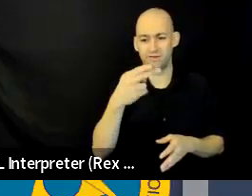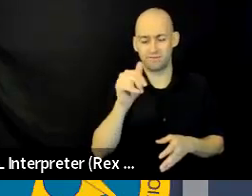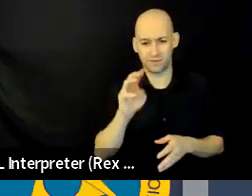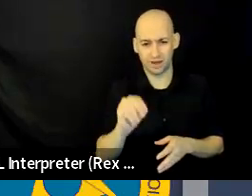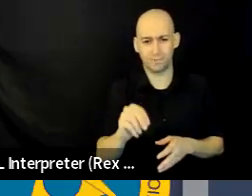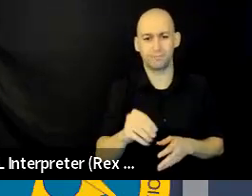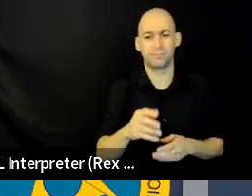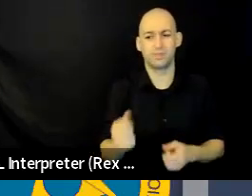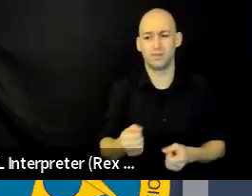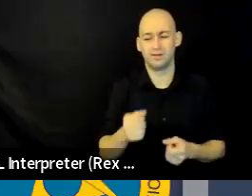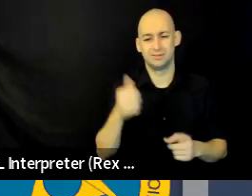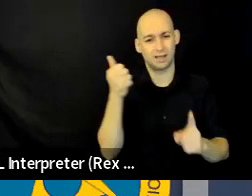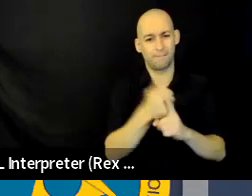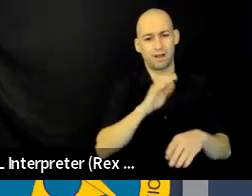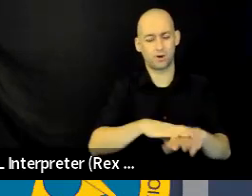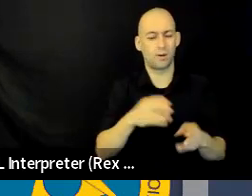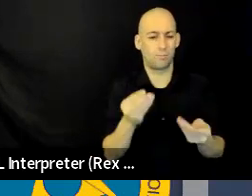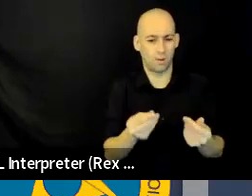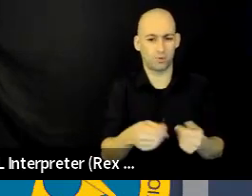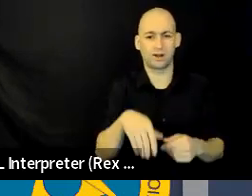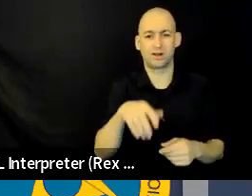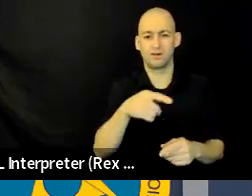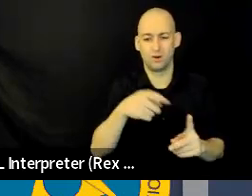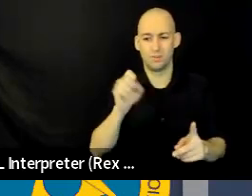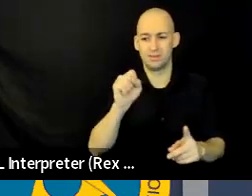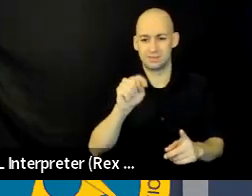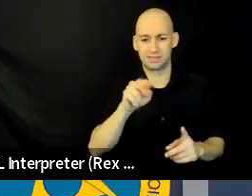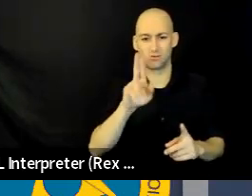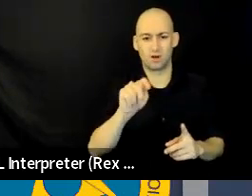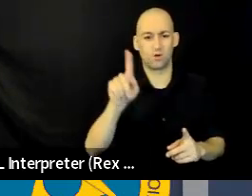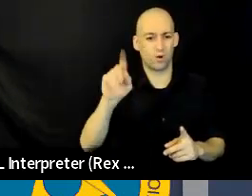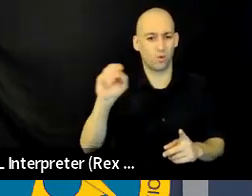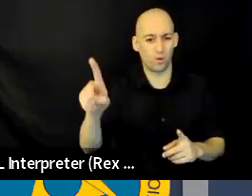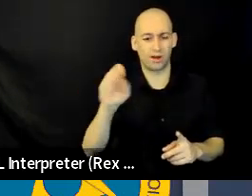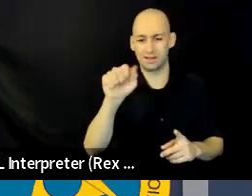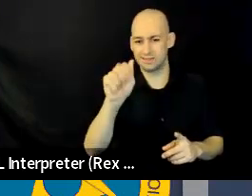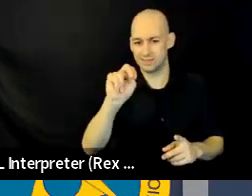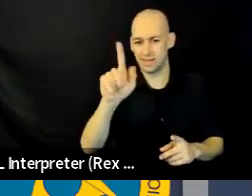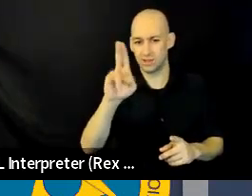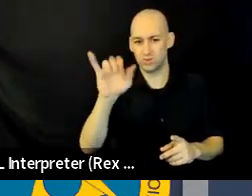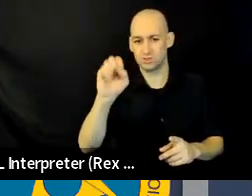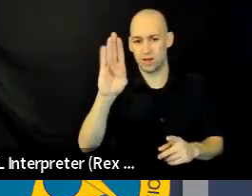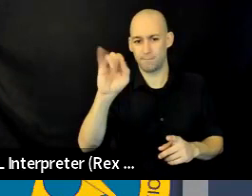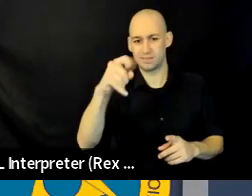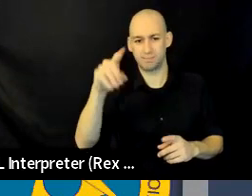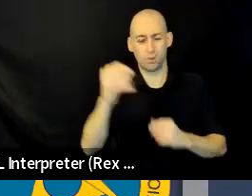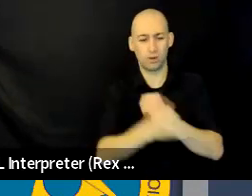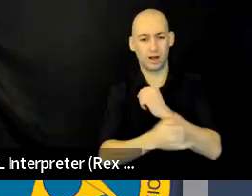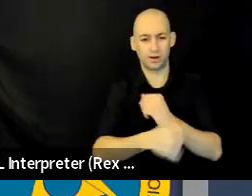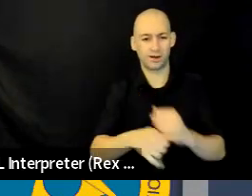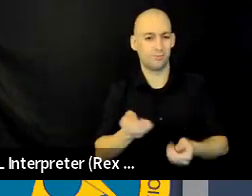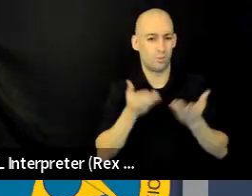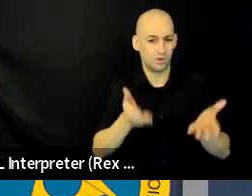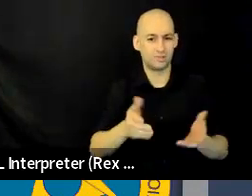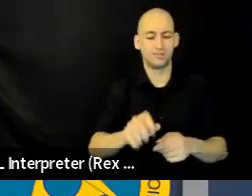proposed safety project on State Route 101 in San Luis Obispo County. The project proposes to eliminate left turn